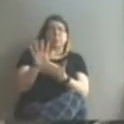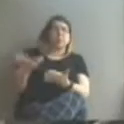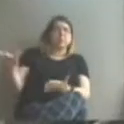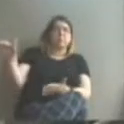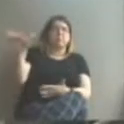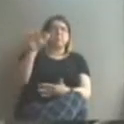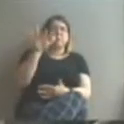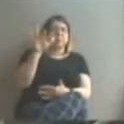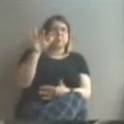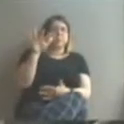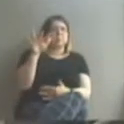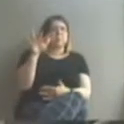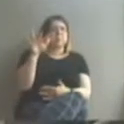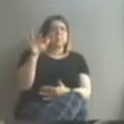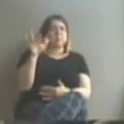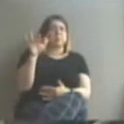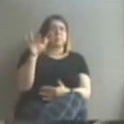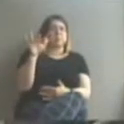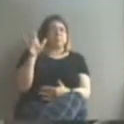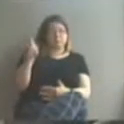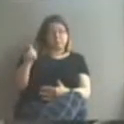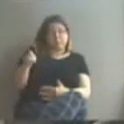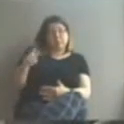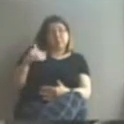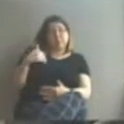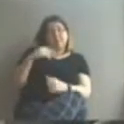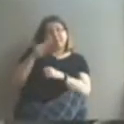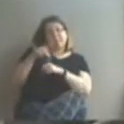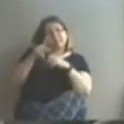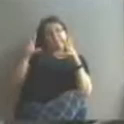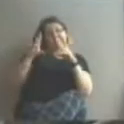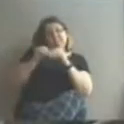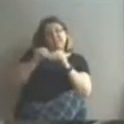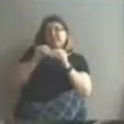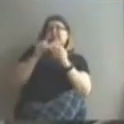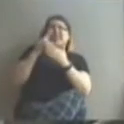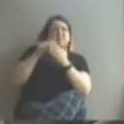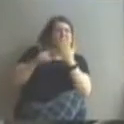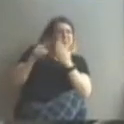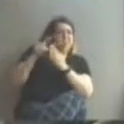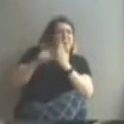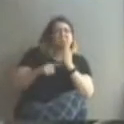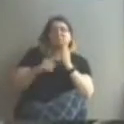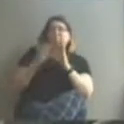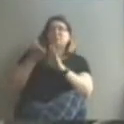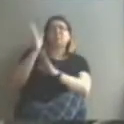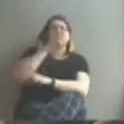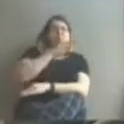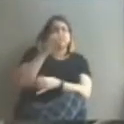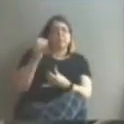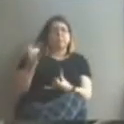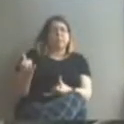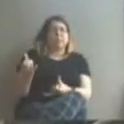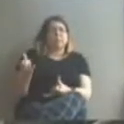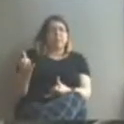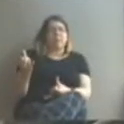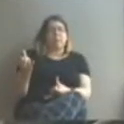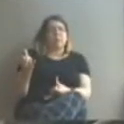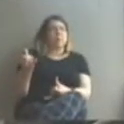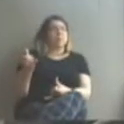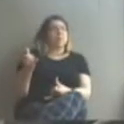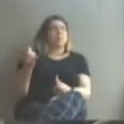district, there was supposed to be some principals meeting that was canceled earlier in the year, and now there